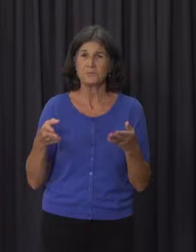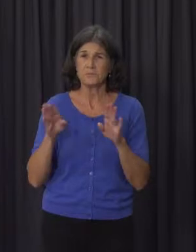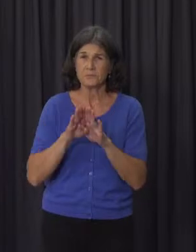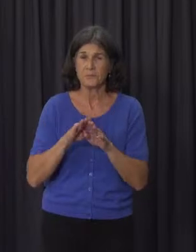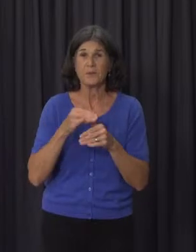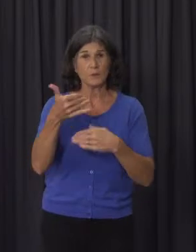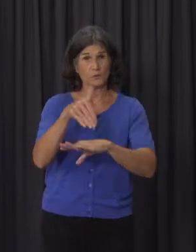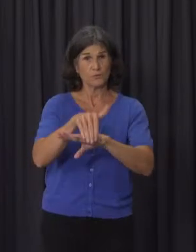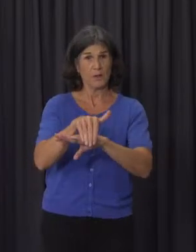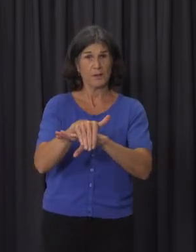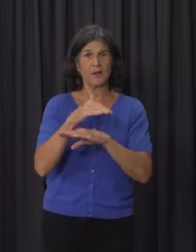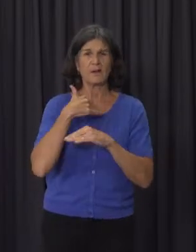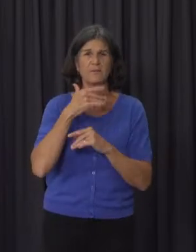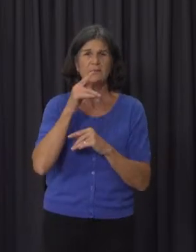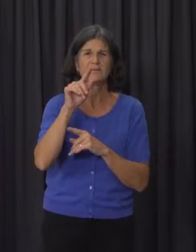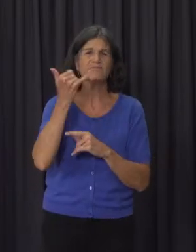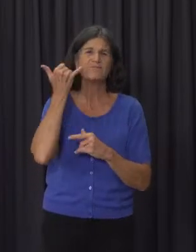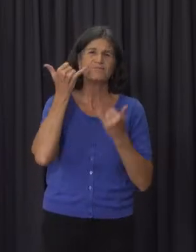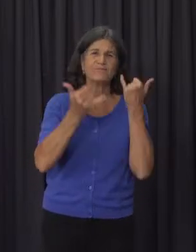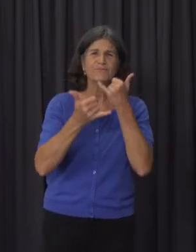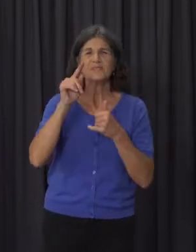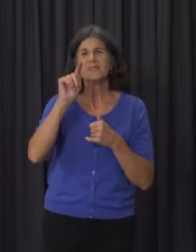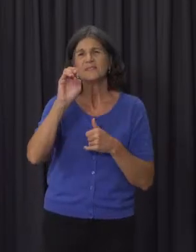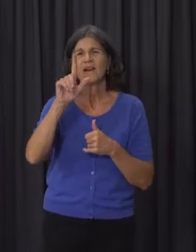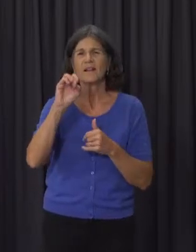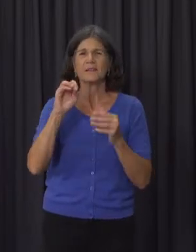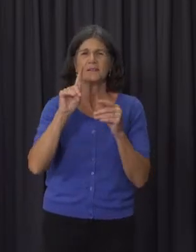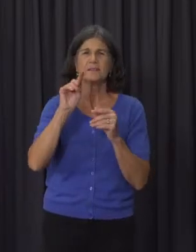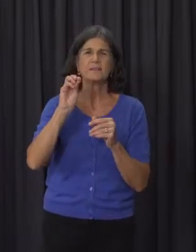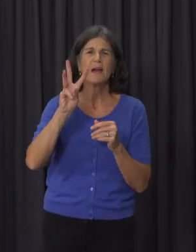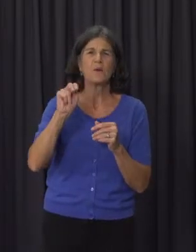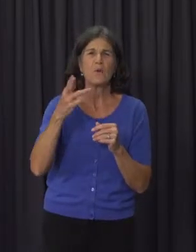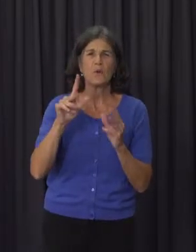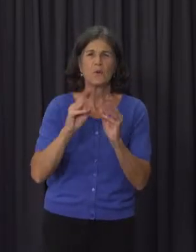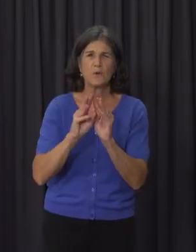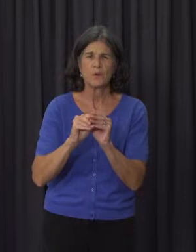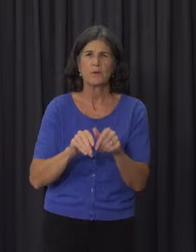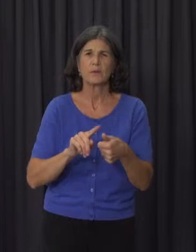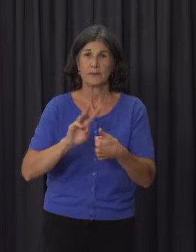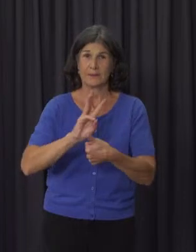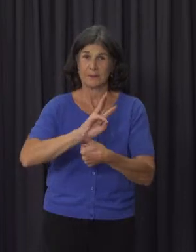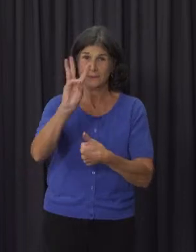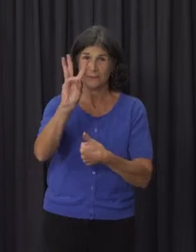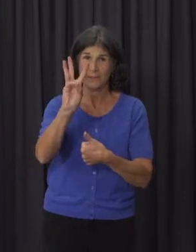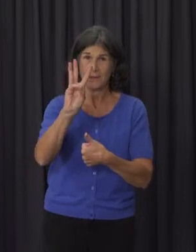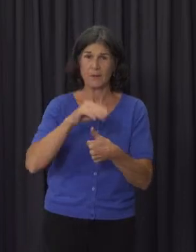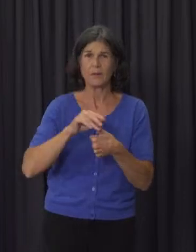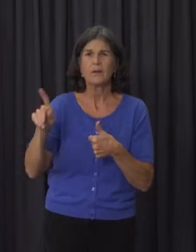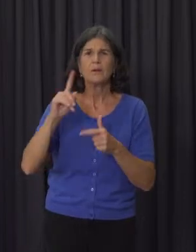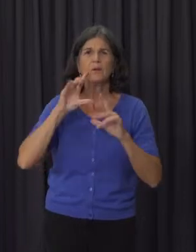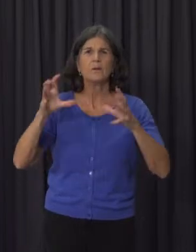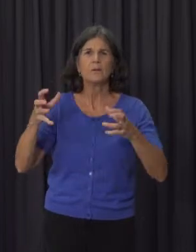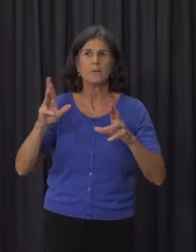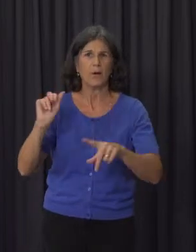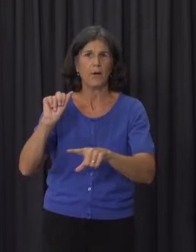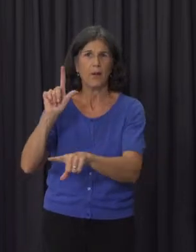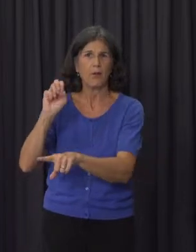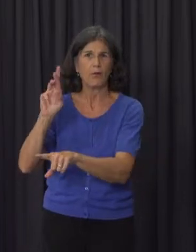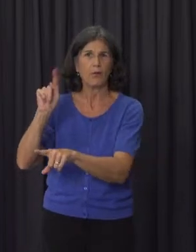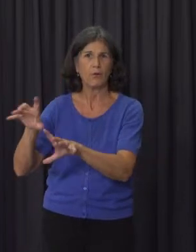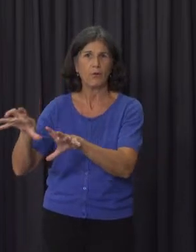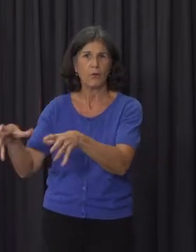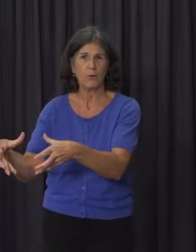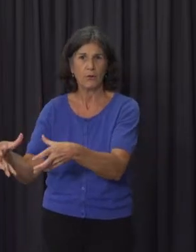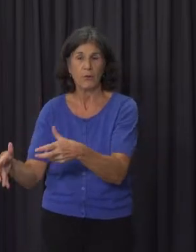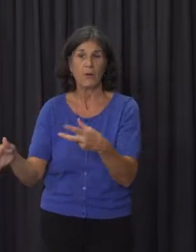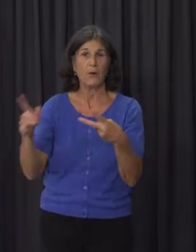can prepare if they need to evacuate. The other is at 7:30 p.m. for wildfire evacuees to get information they need. Thank you,